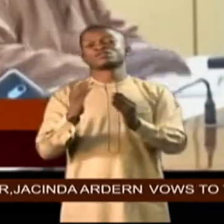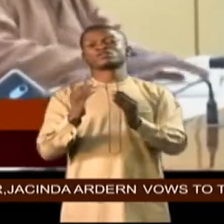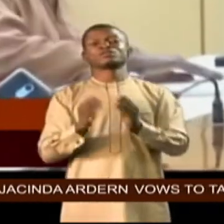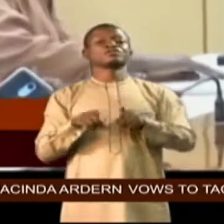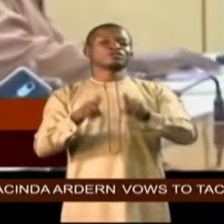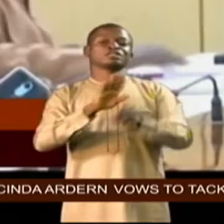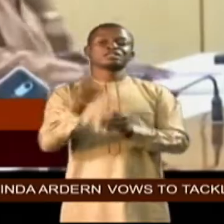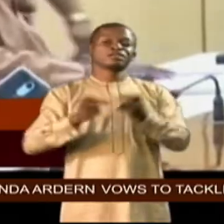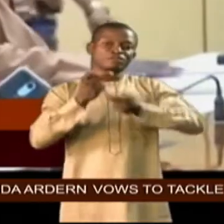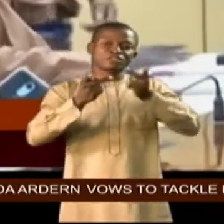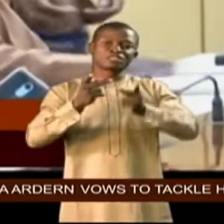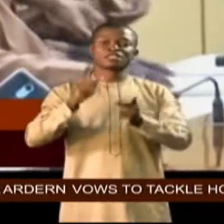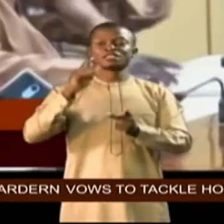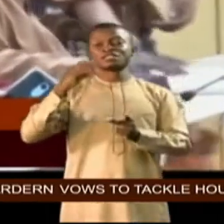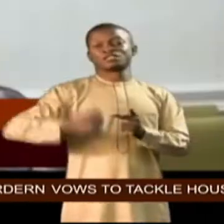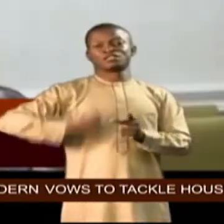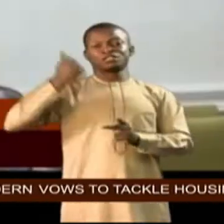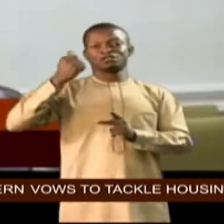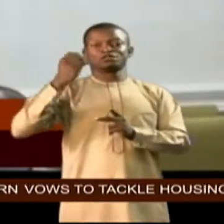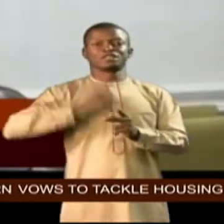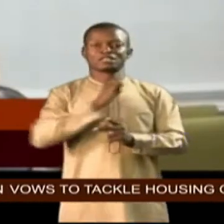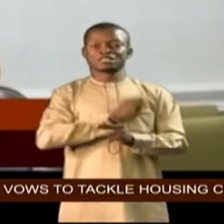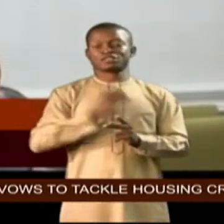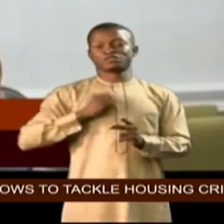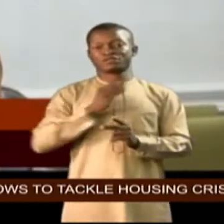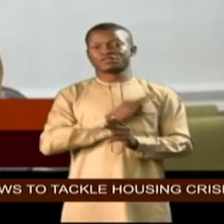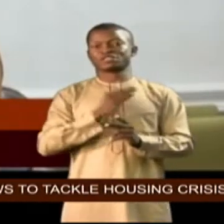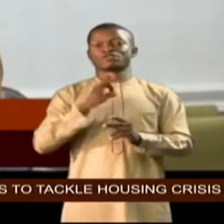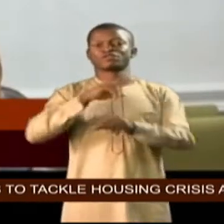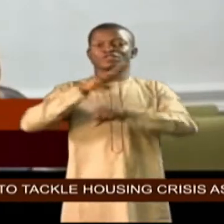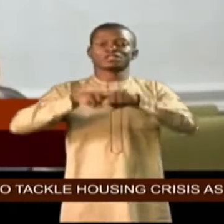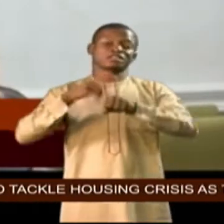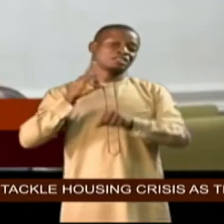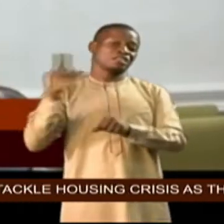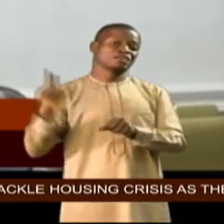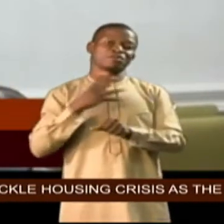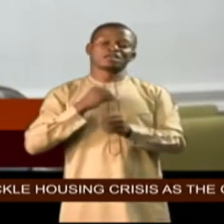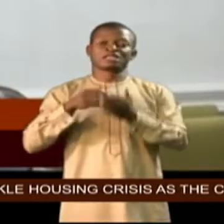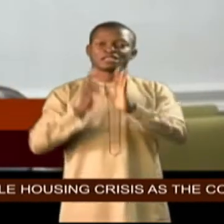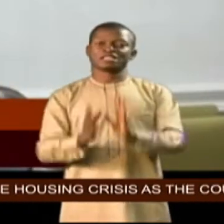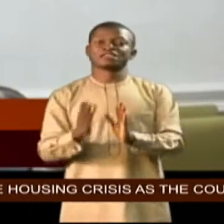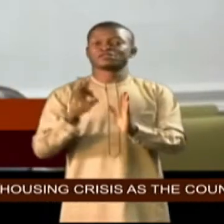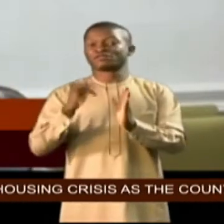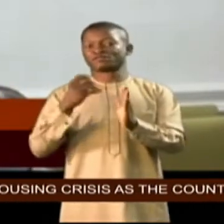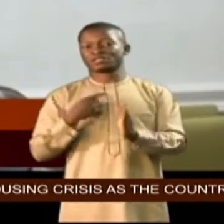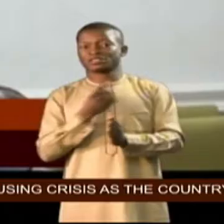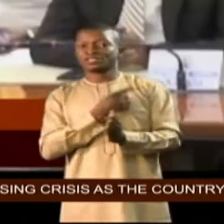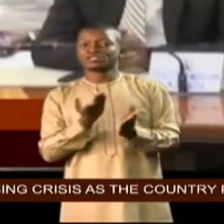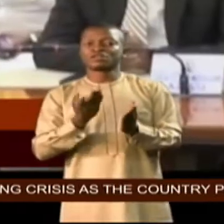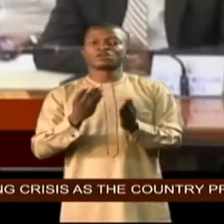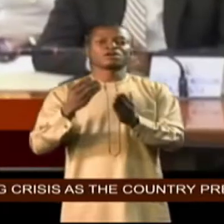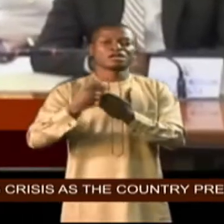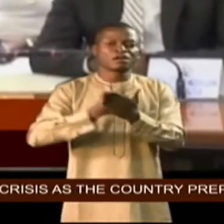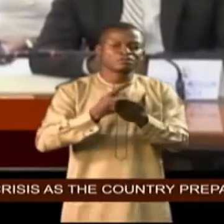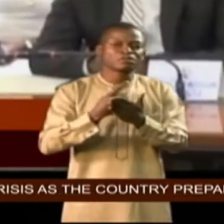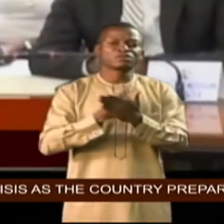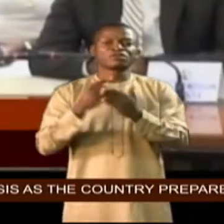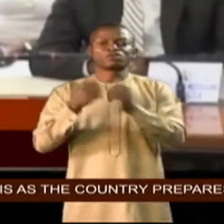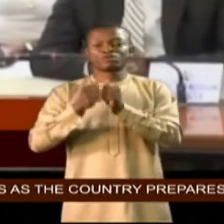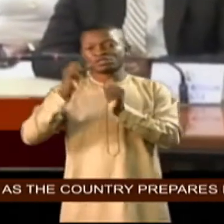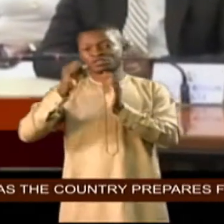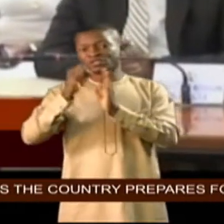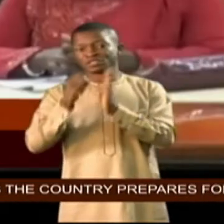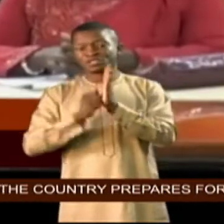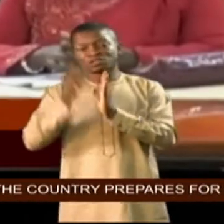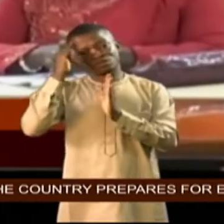Chief Executive Officer, National Library of Nigeria, and leader of the delegation, while holding talks with the state government, commended the state government